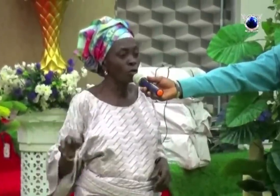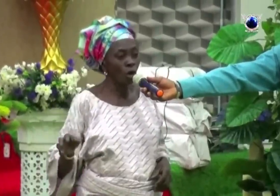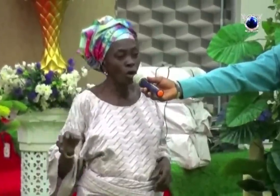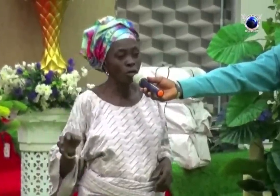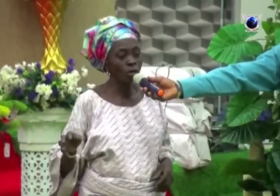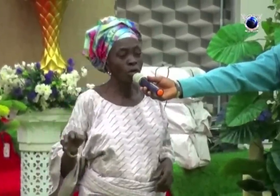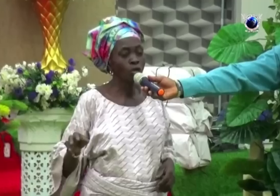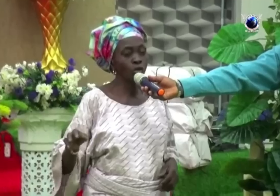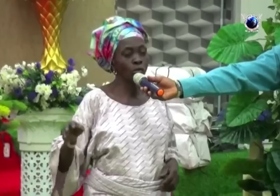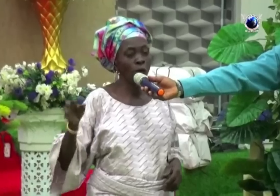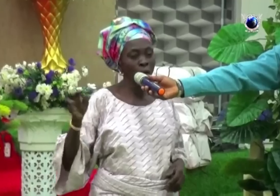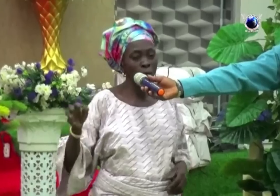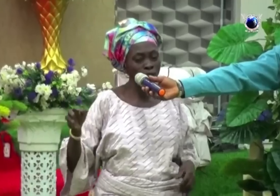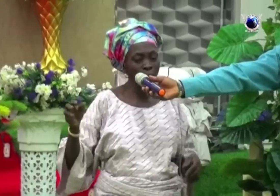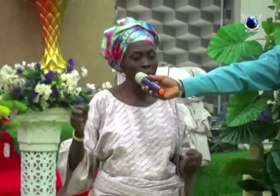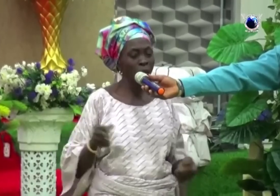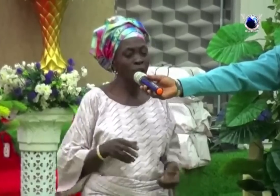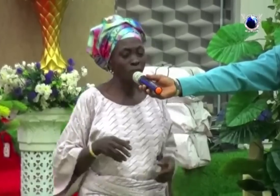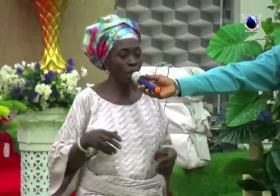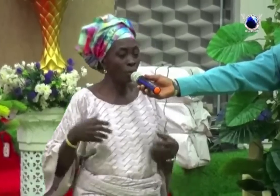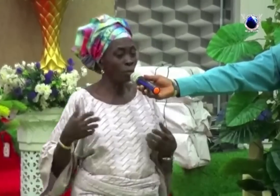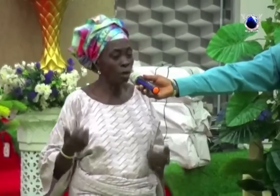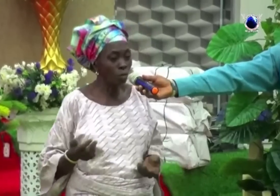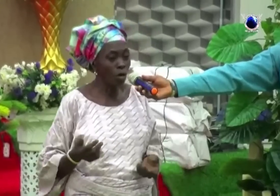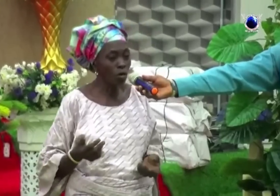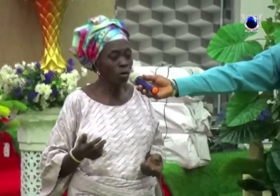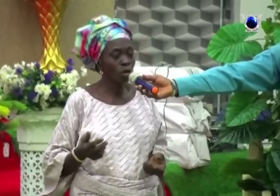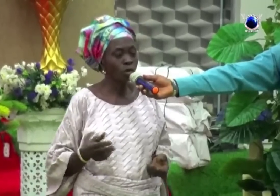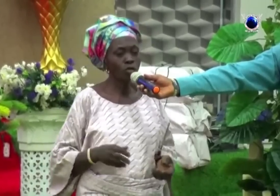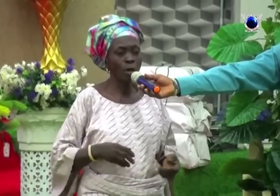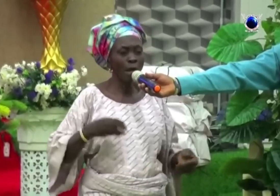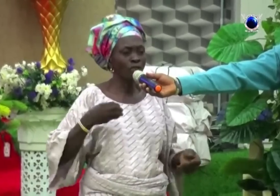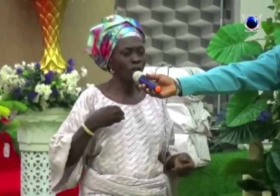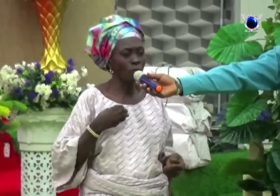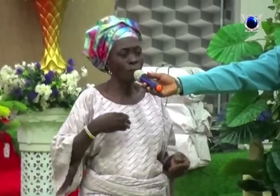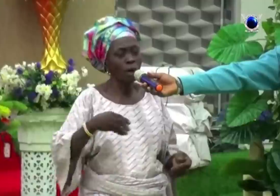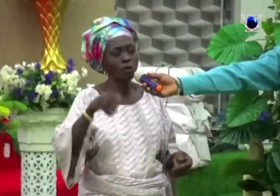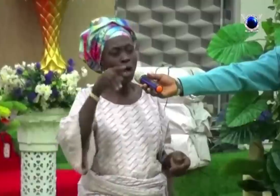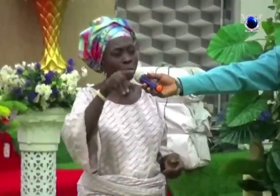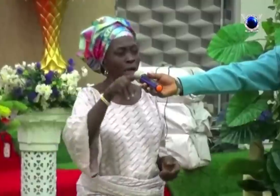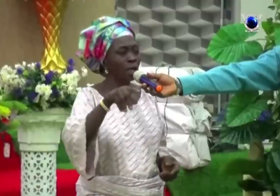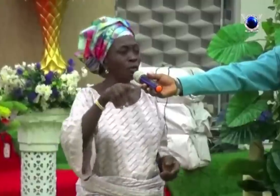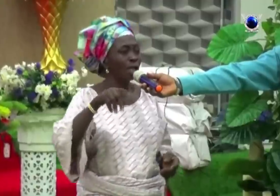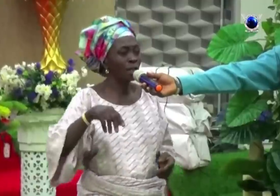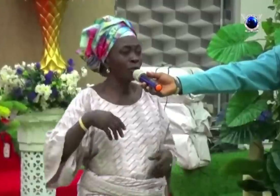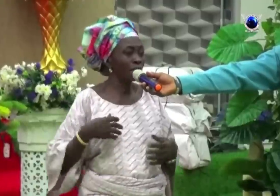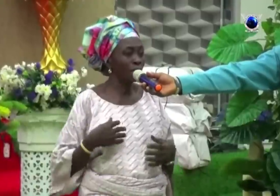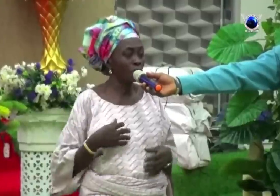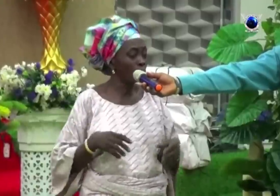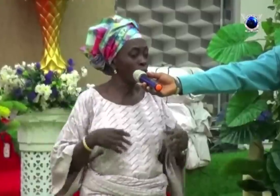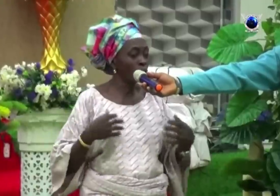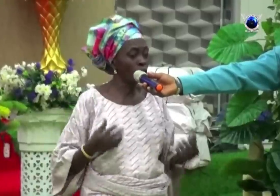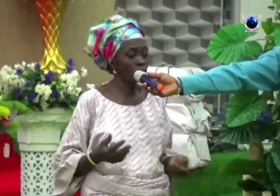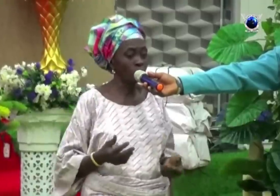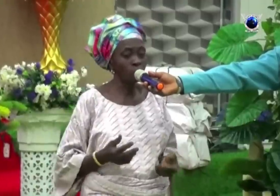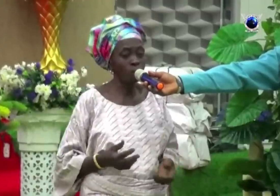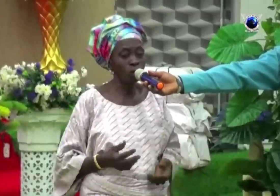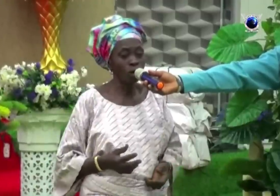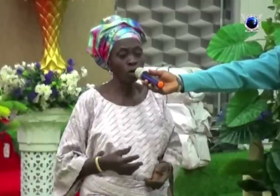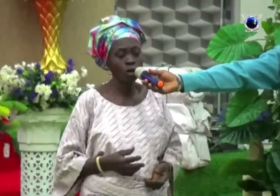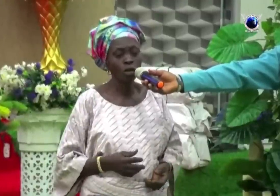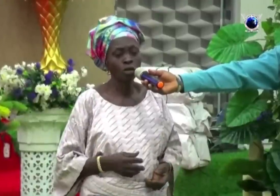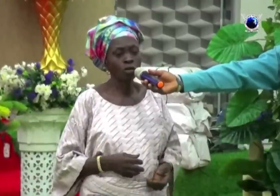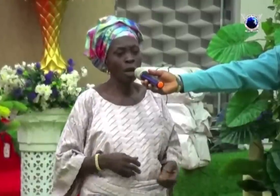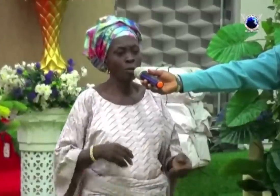iri owuro. Sugbon mo sa mo ngbe radio ka mo mo ngbo. Sugbon ma so fun mo mo nwa ipade Wednesday tori mo ni church bi ti mo